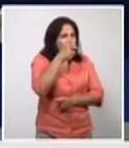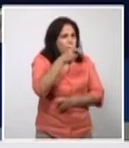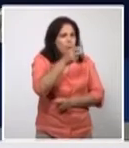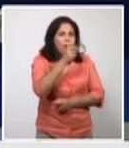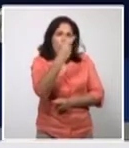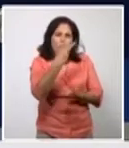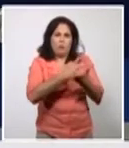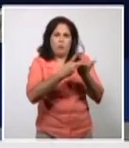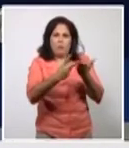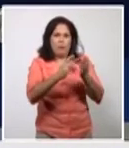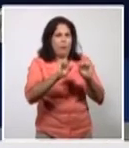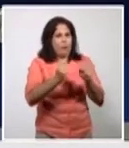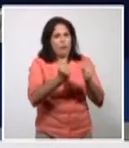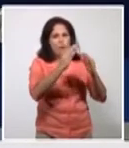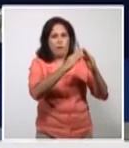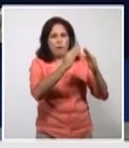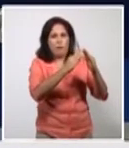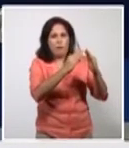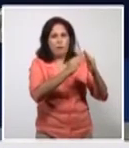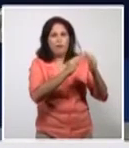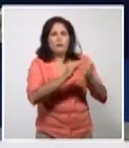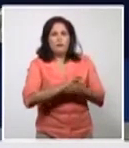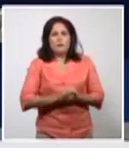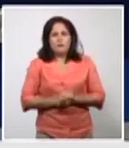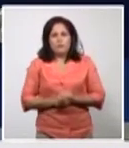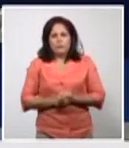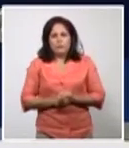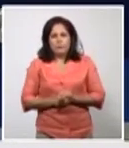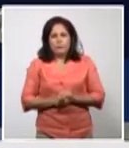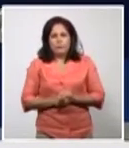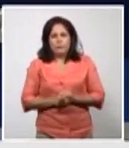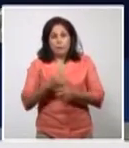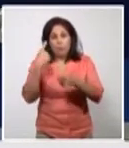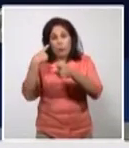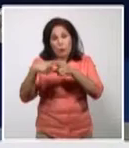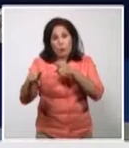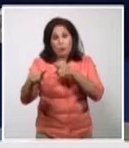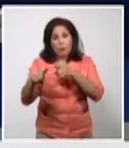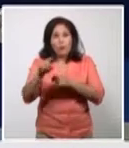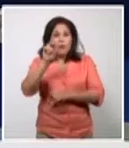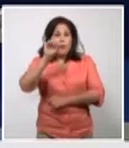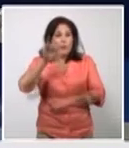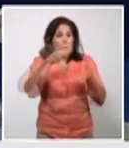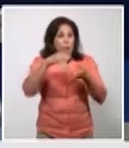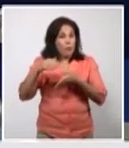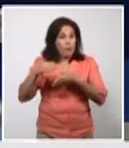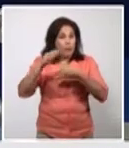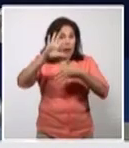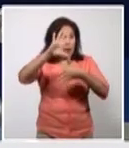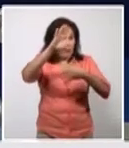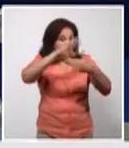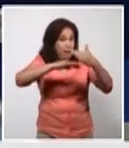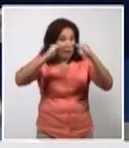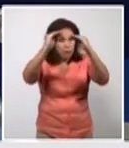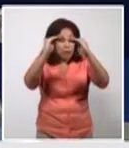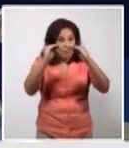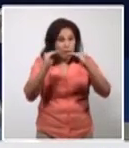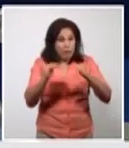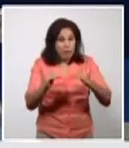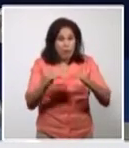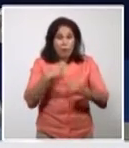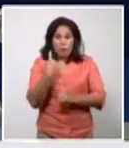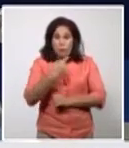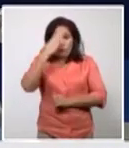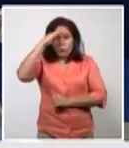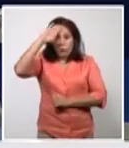The 79 dead represent a lethality of 4.2%, and we